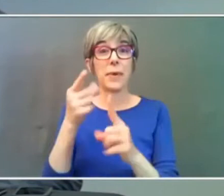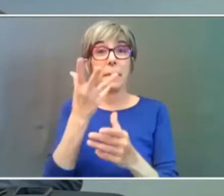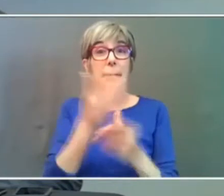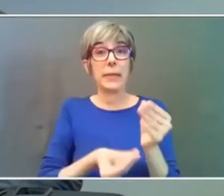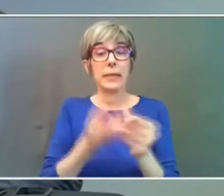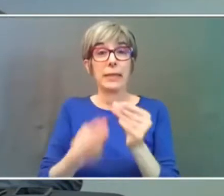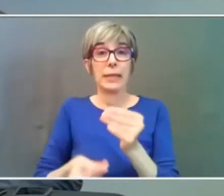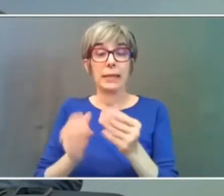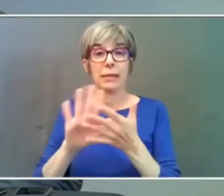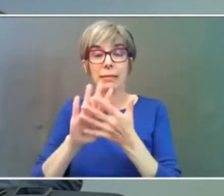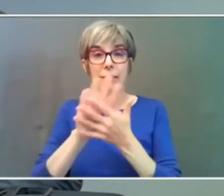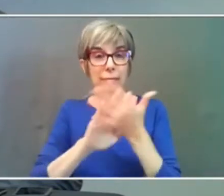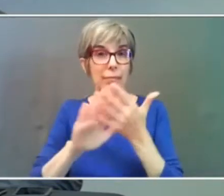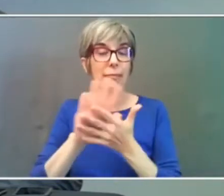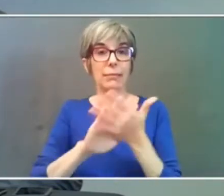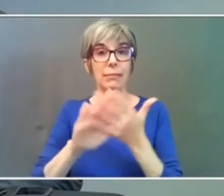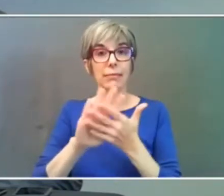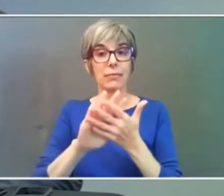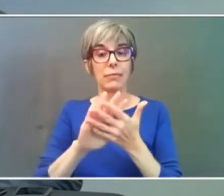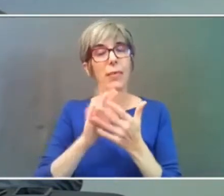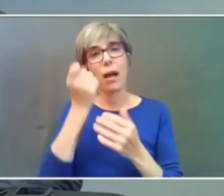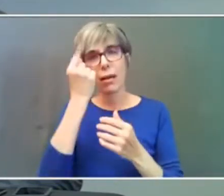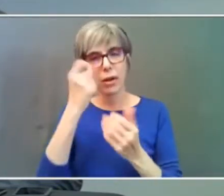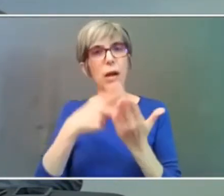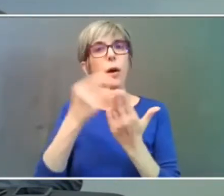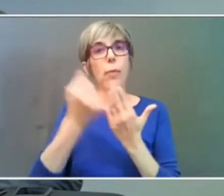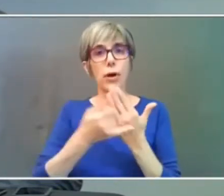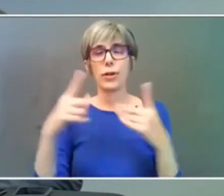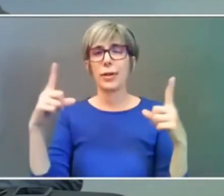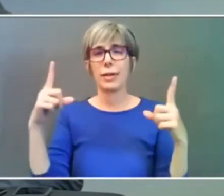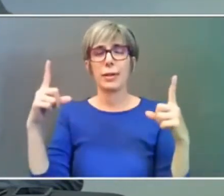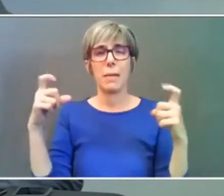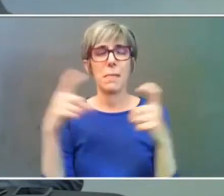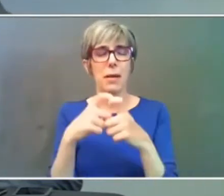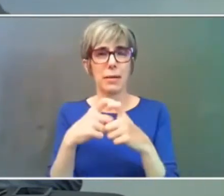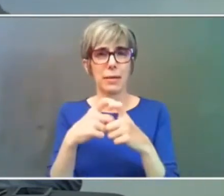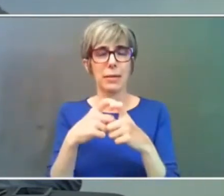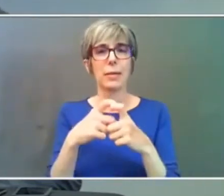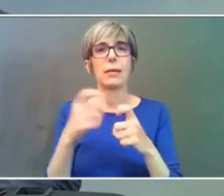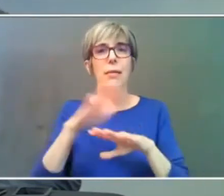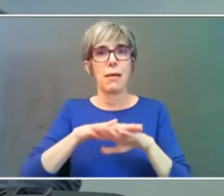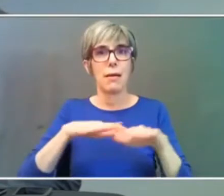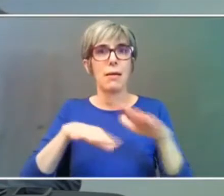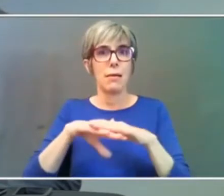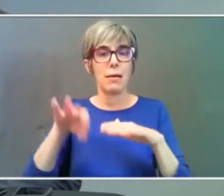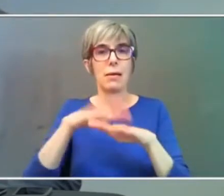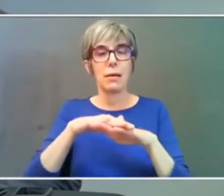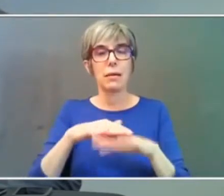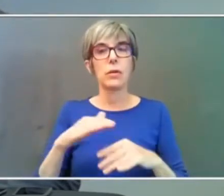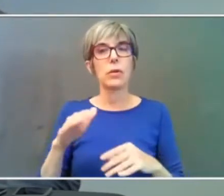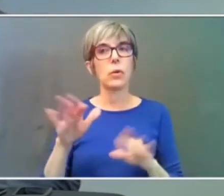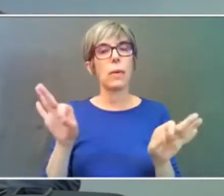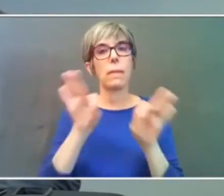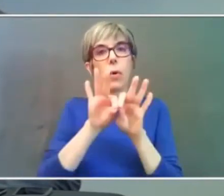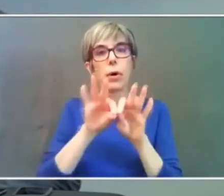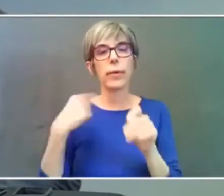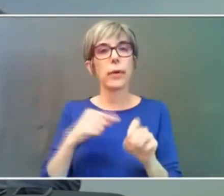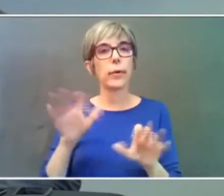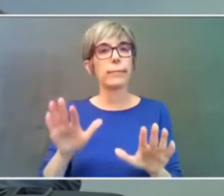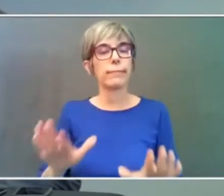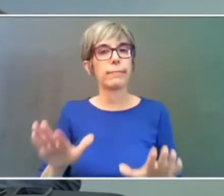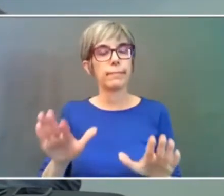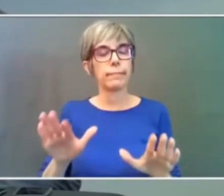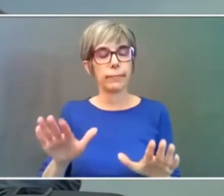just a lot of complexity in here. And we should really be taking our time looking at all of